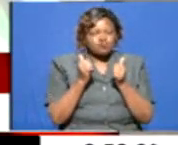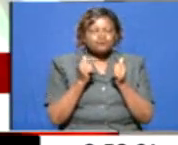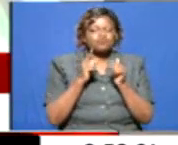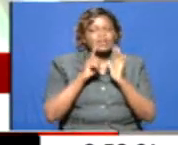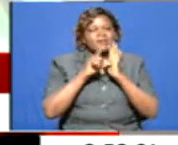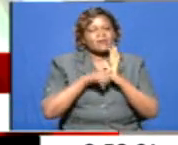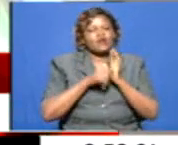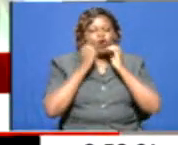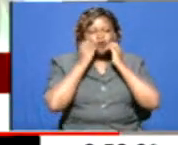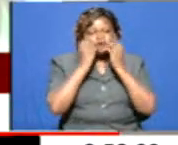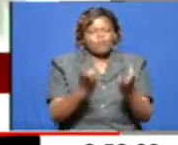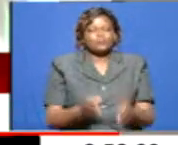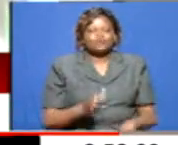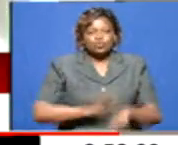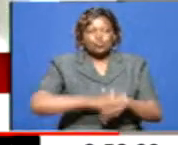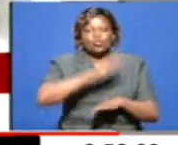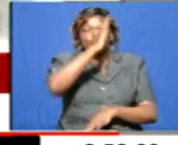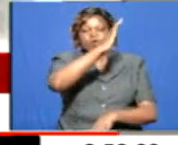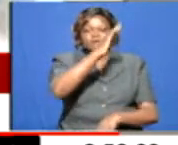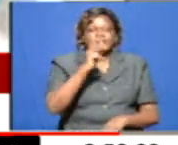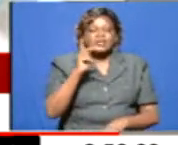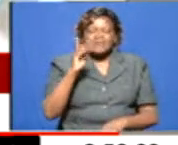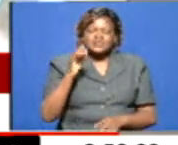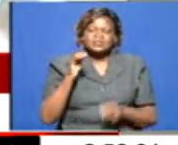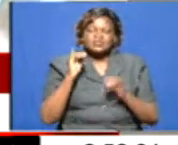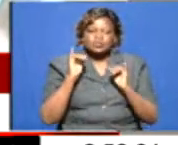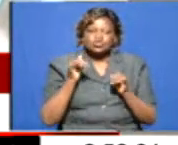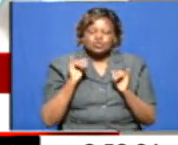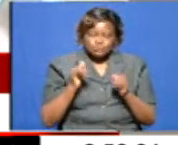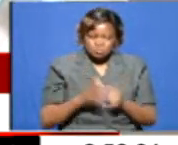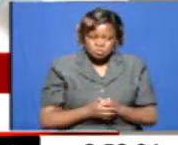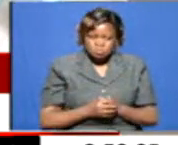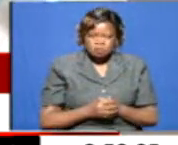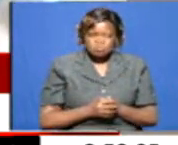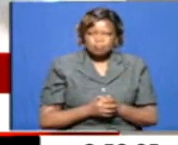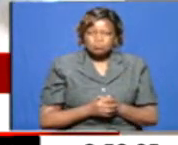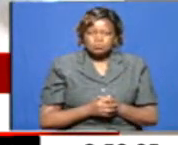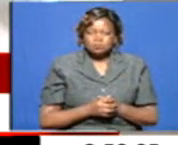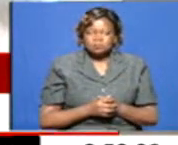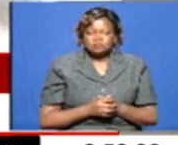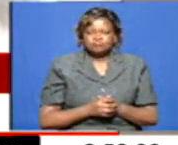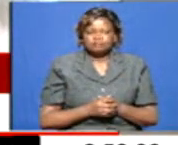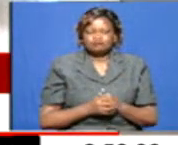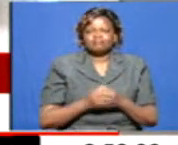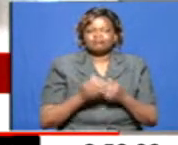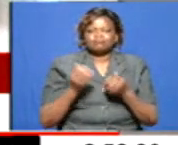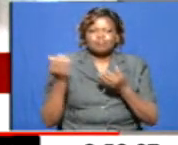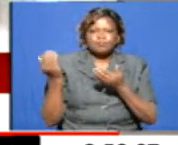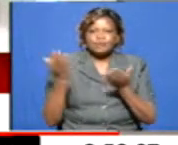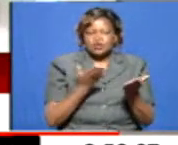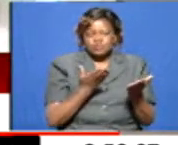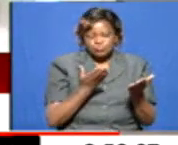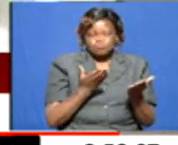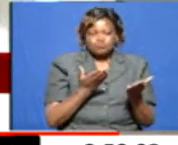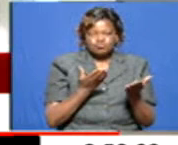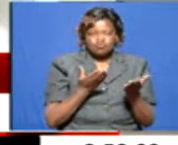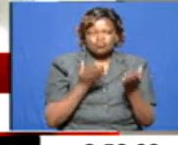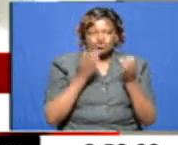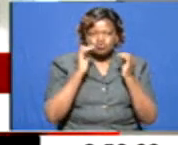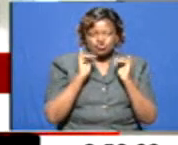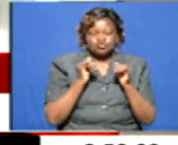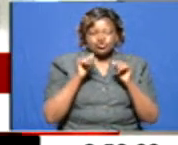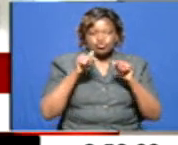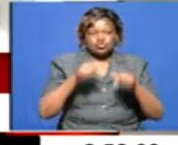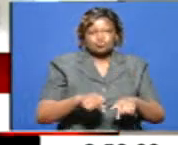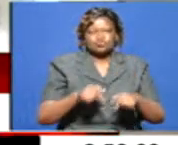get them. Good evening, this is KBC Prime Edition. We bring you the eye on the news this Monday, the 8th